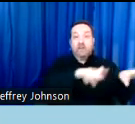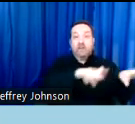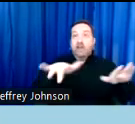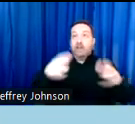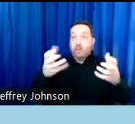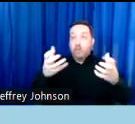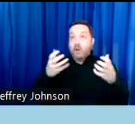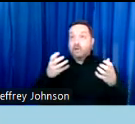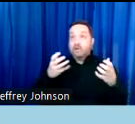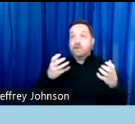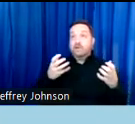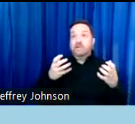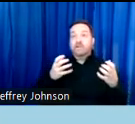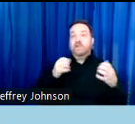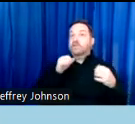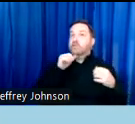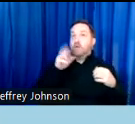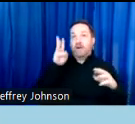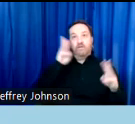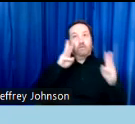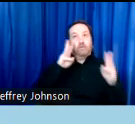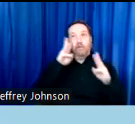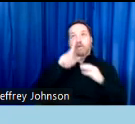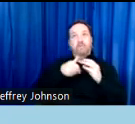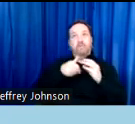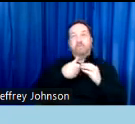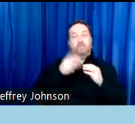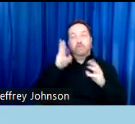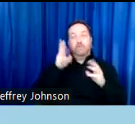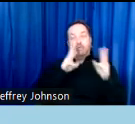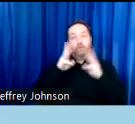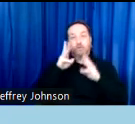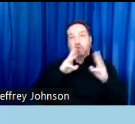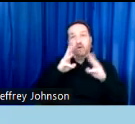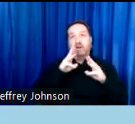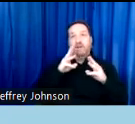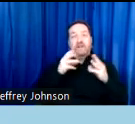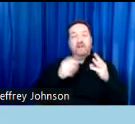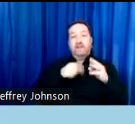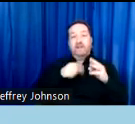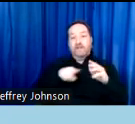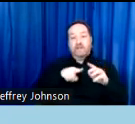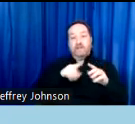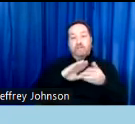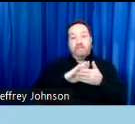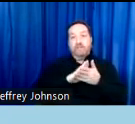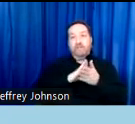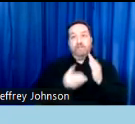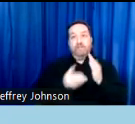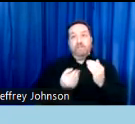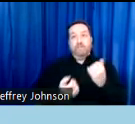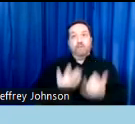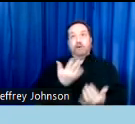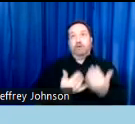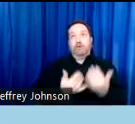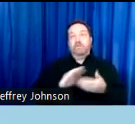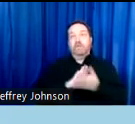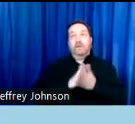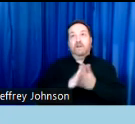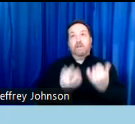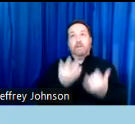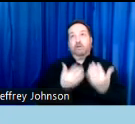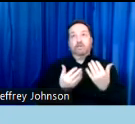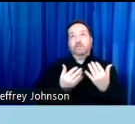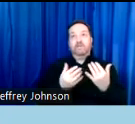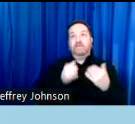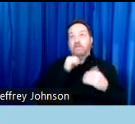you won't have to worry about them burning themselves if they if